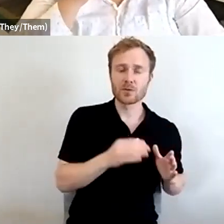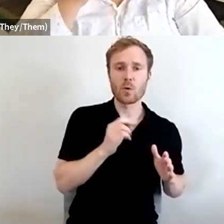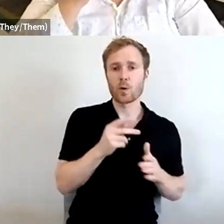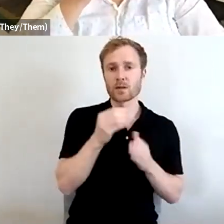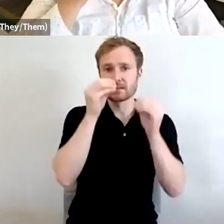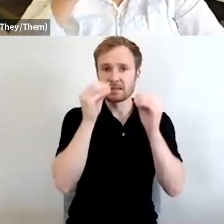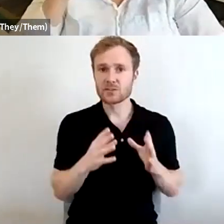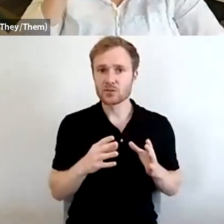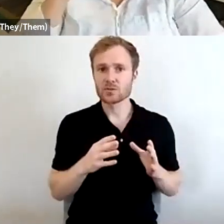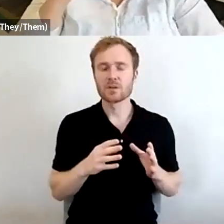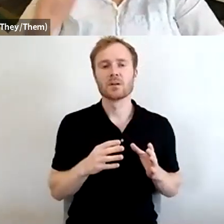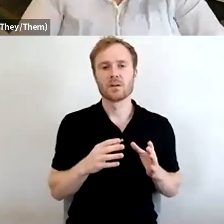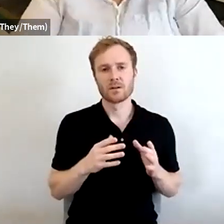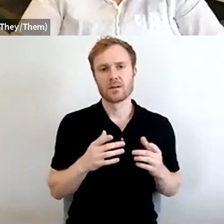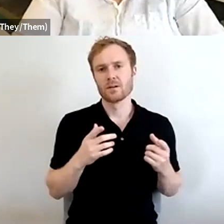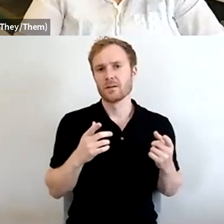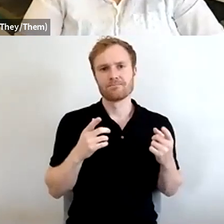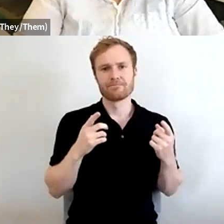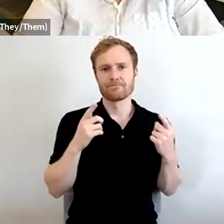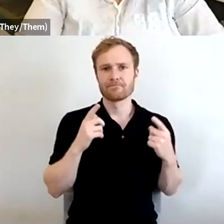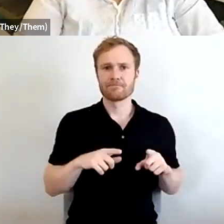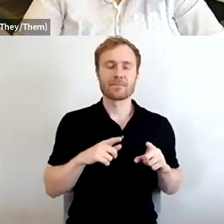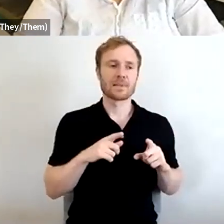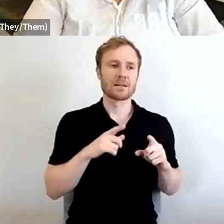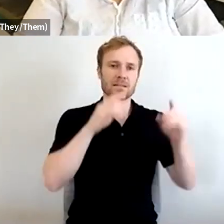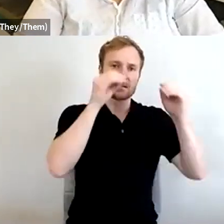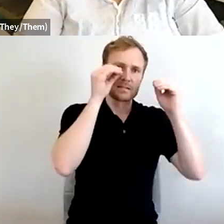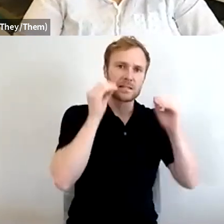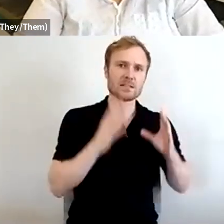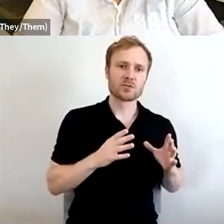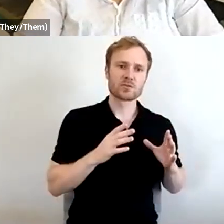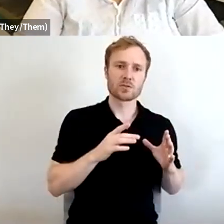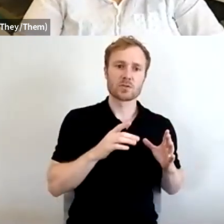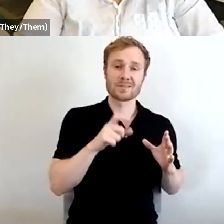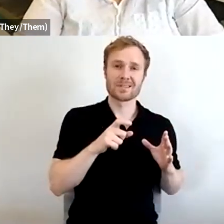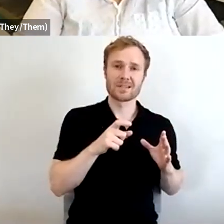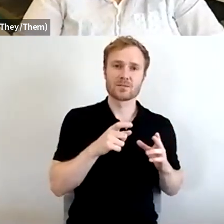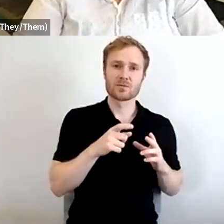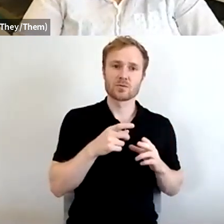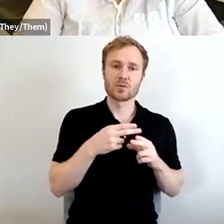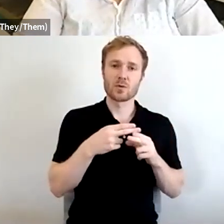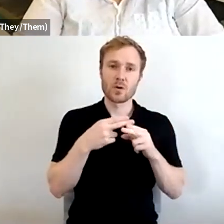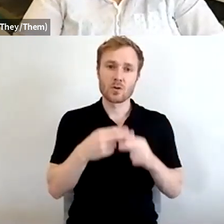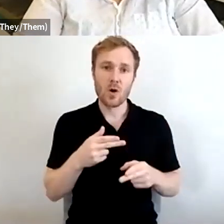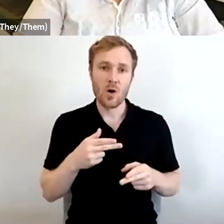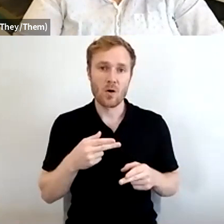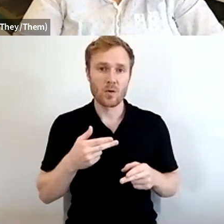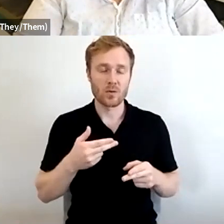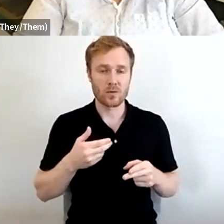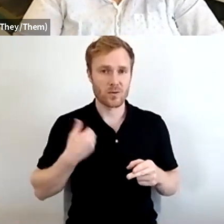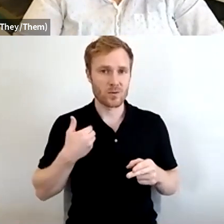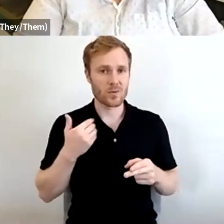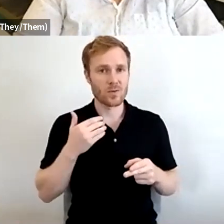results into, okay, does the teacher need to be calling the youth by what they prefer to be